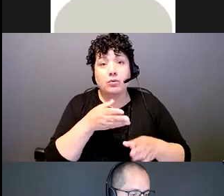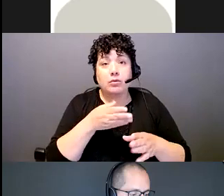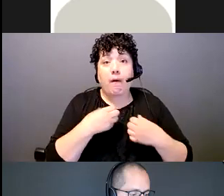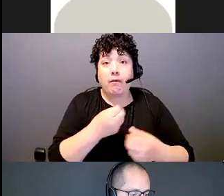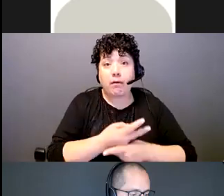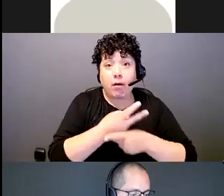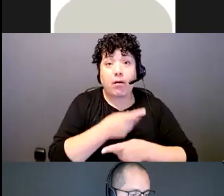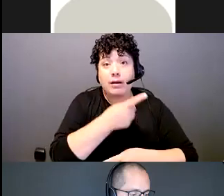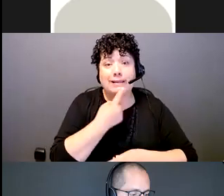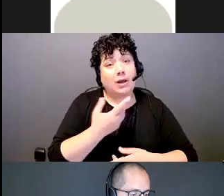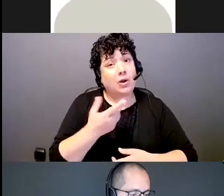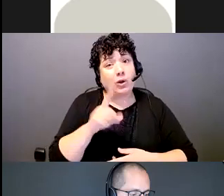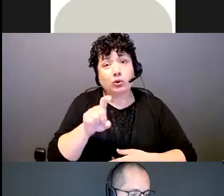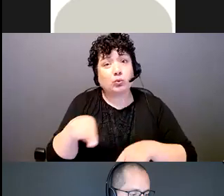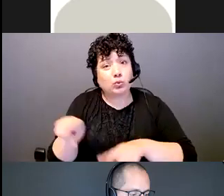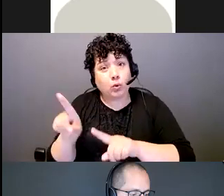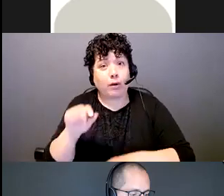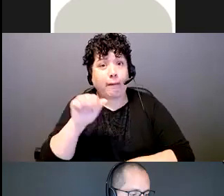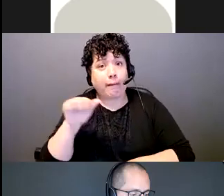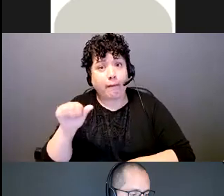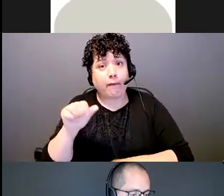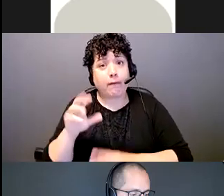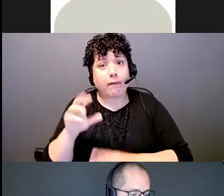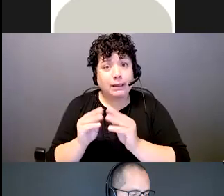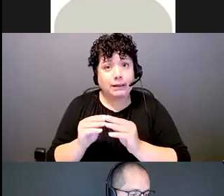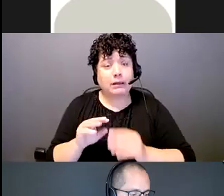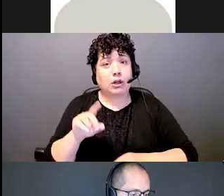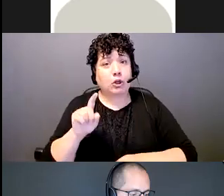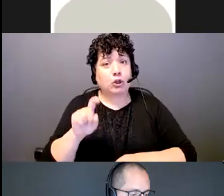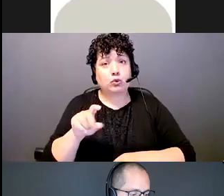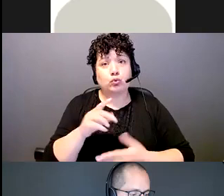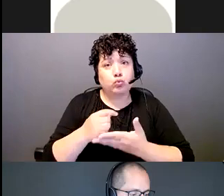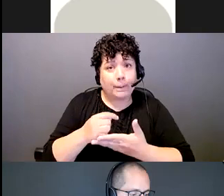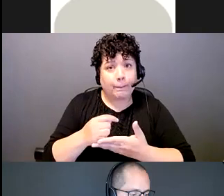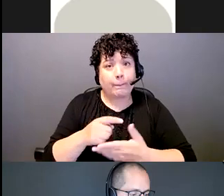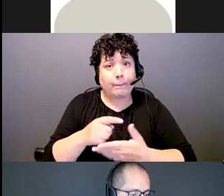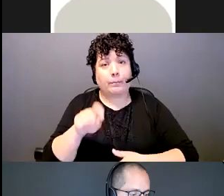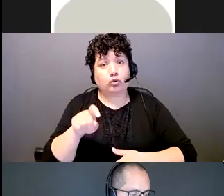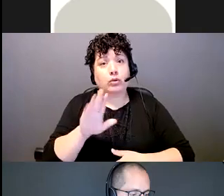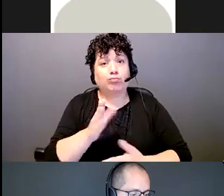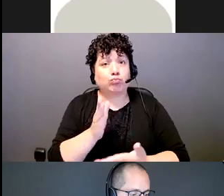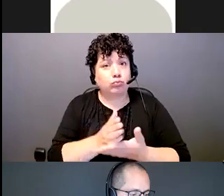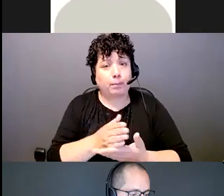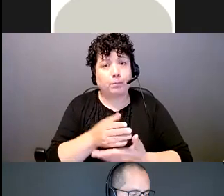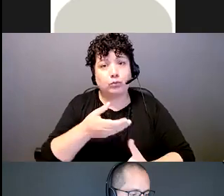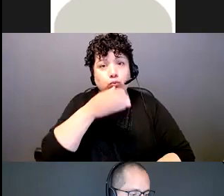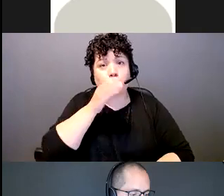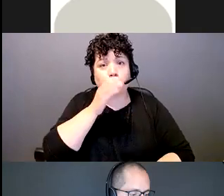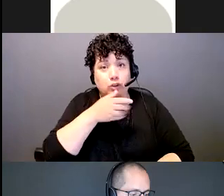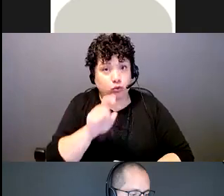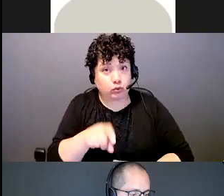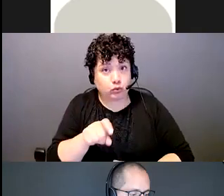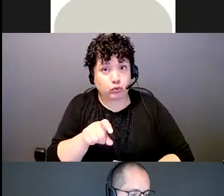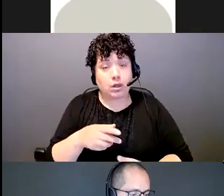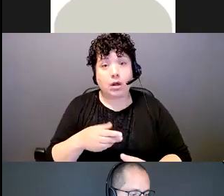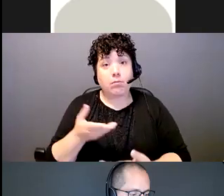an AA meeting, maybe you should go to treatment, you need to stop drinking. But if you're asking someone to change where there's